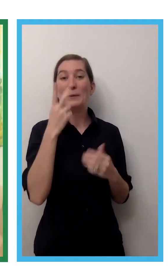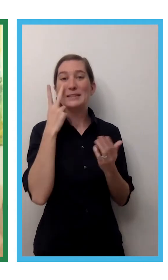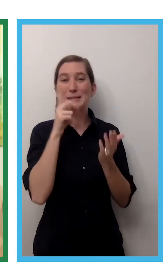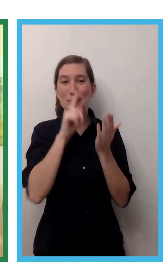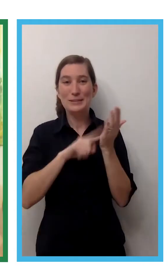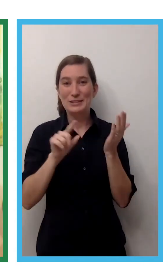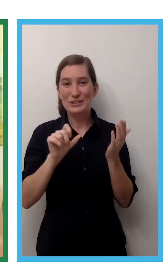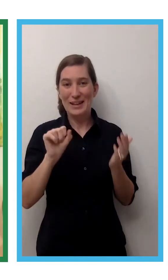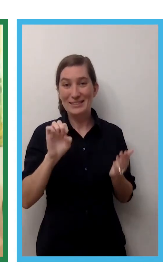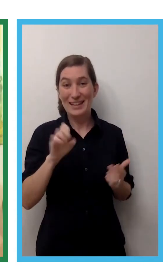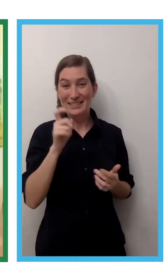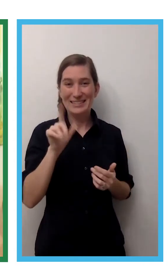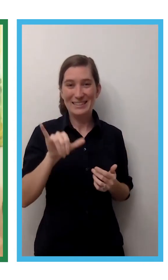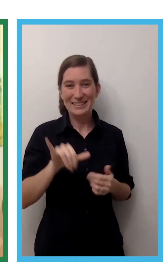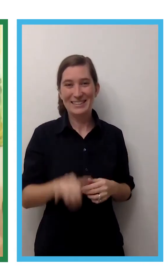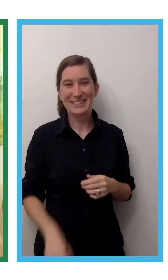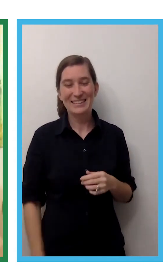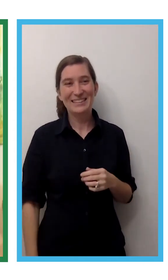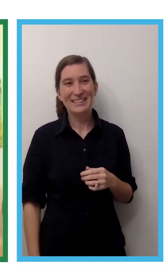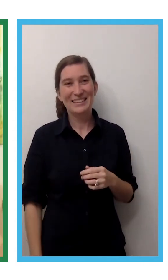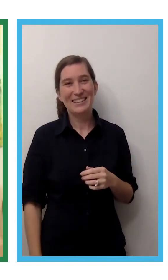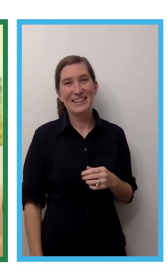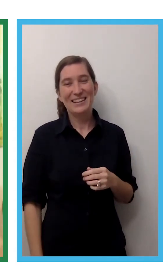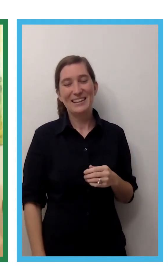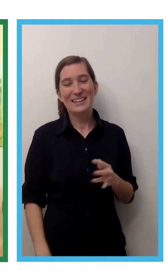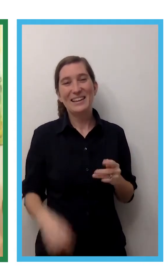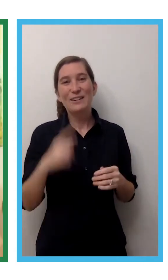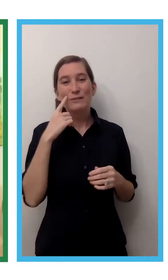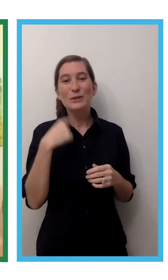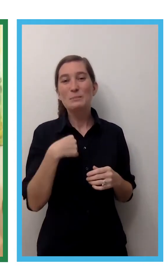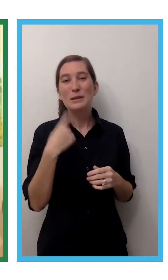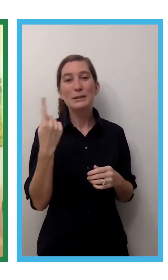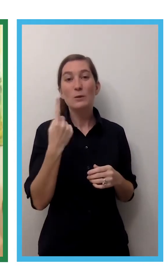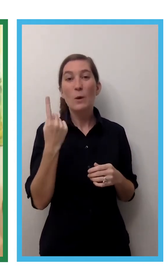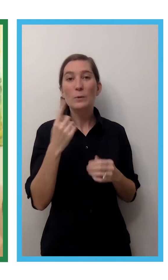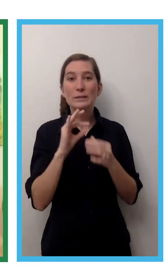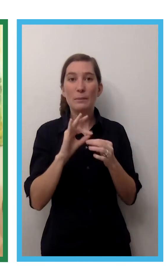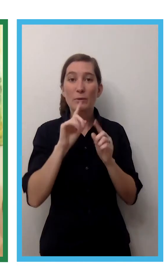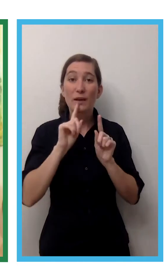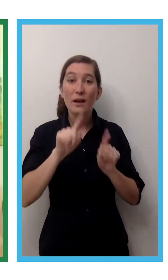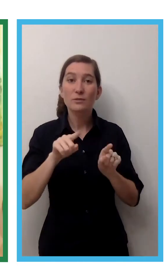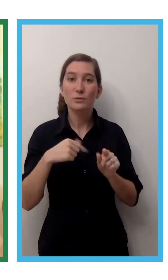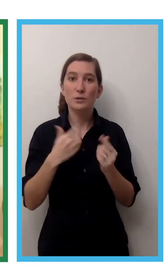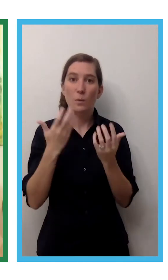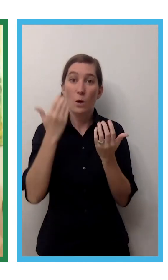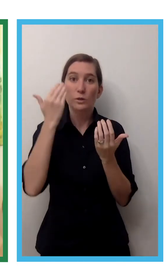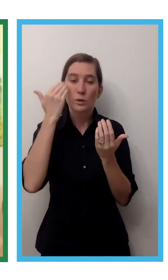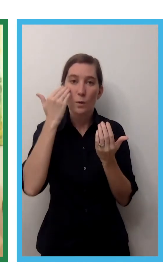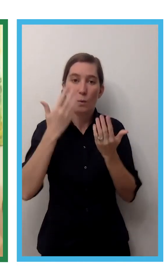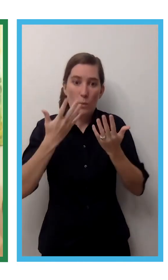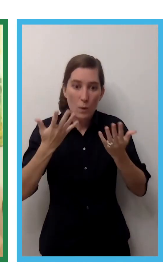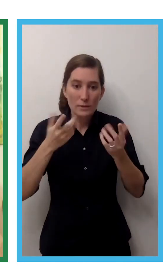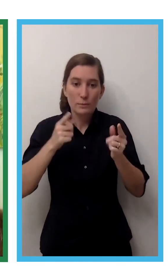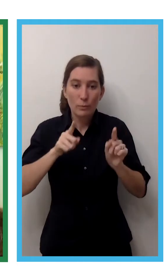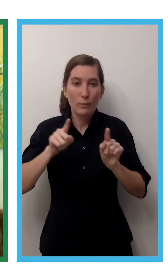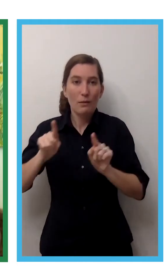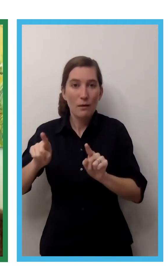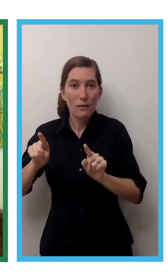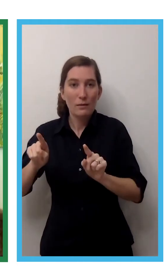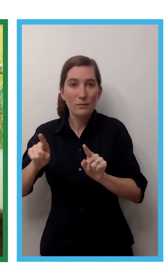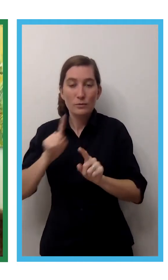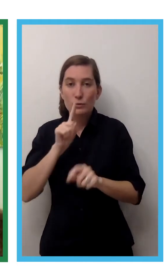really going on out there? But I think, in looking at it, the real thing that you get from research is it gives